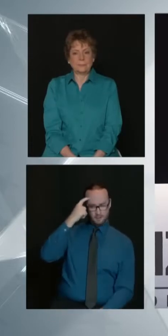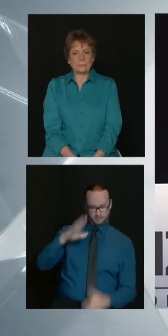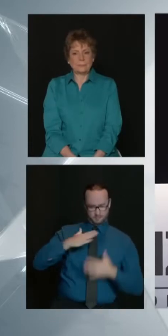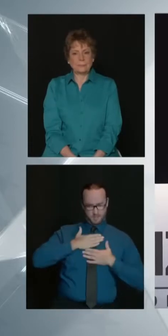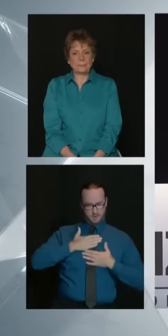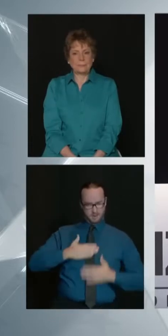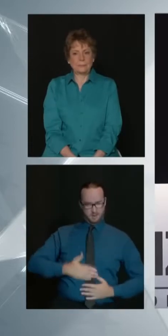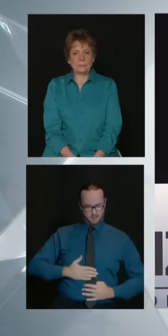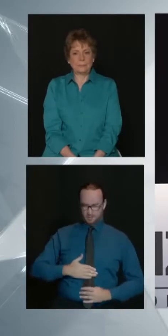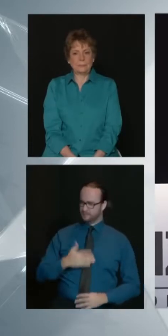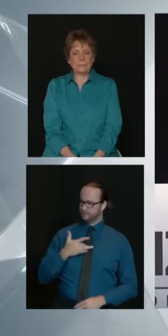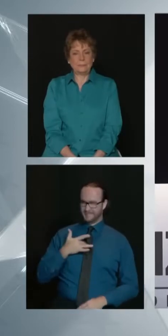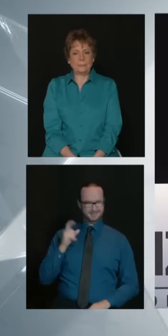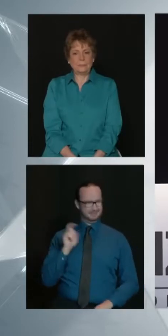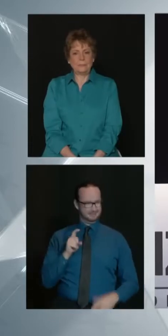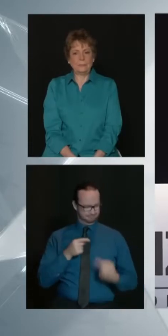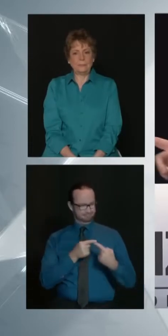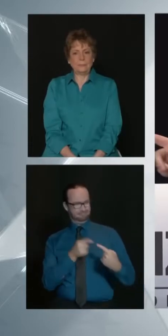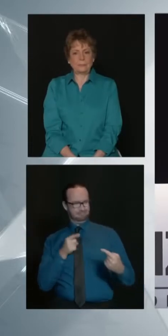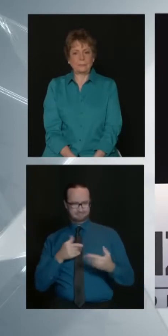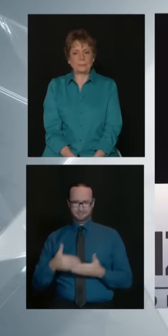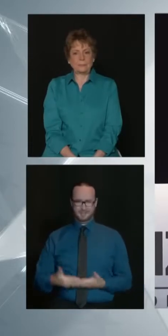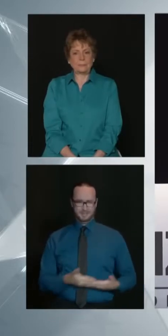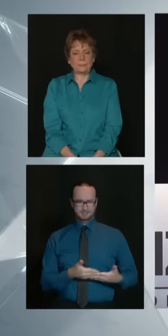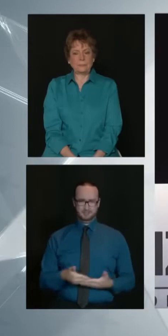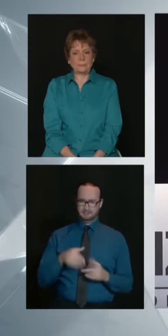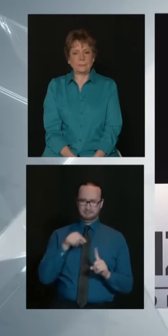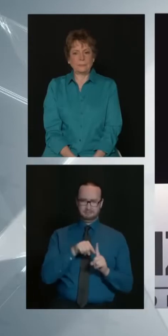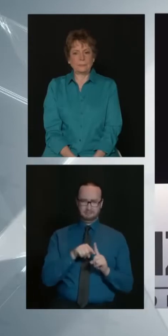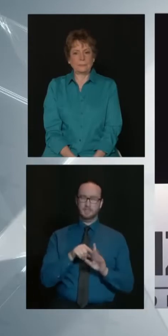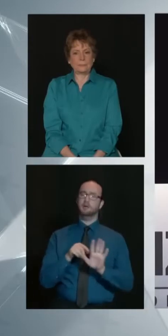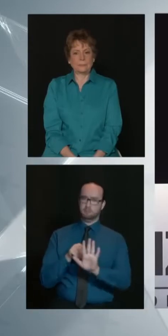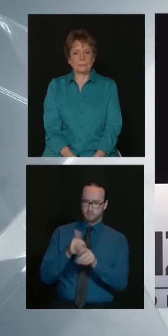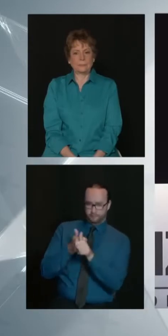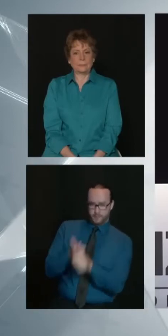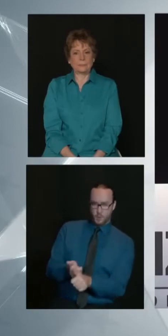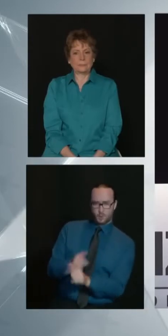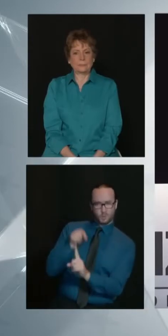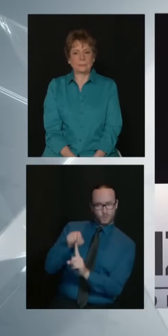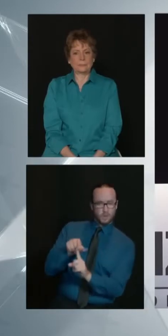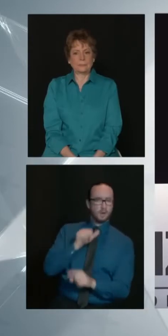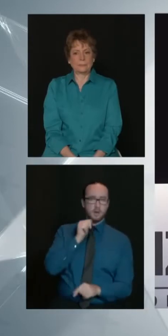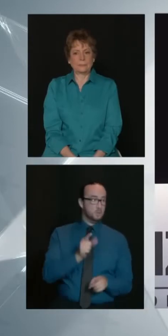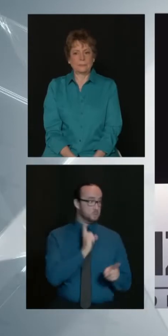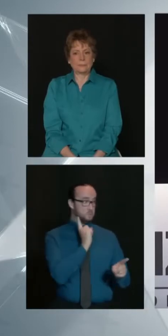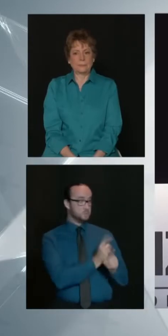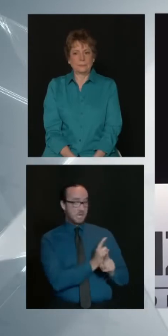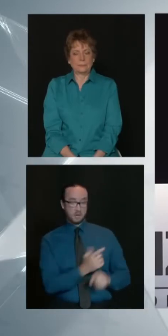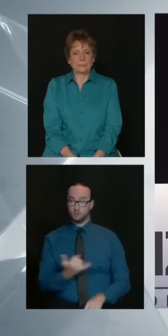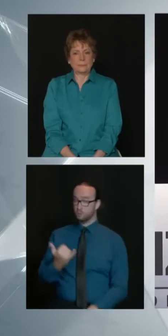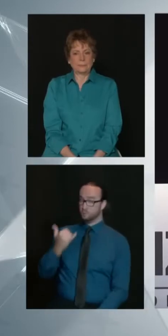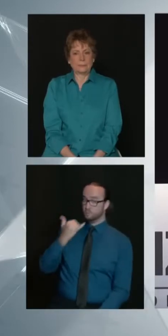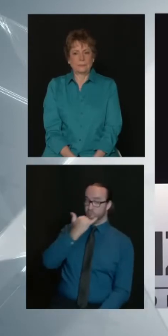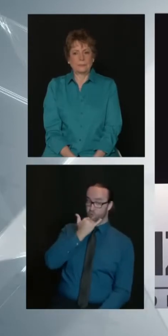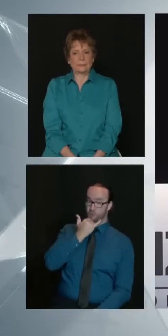isn't an objectively right answer. And these politicians offer no special wisdom at all. This is